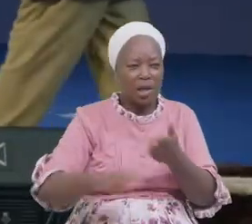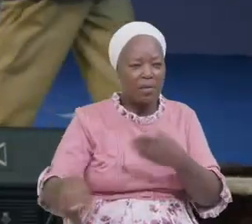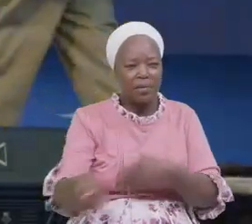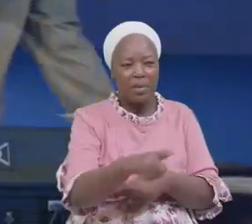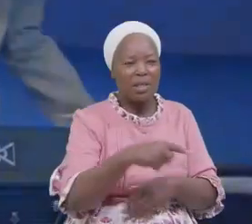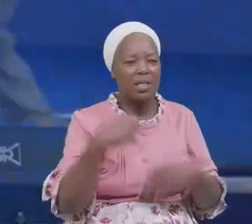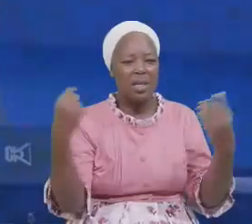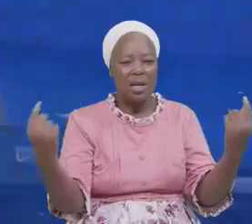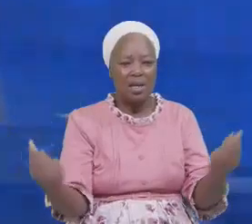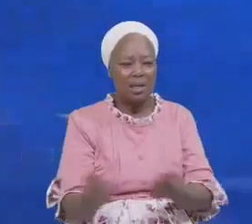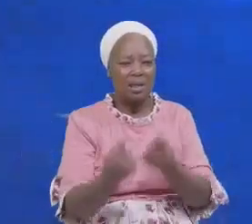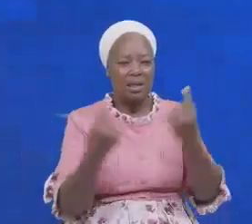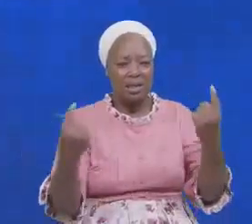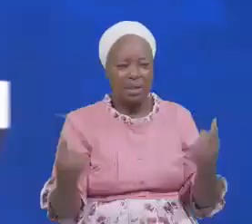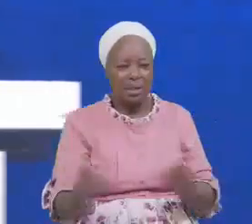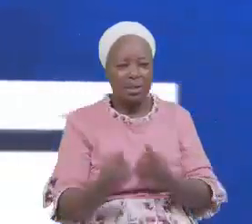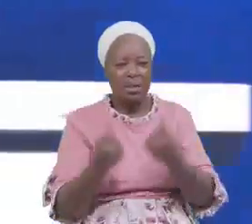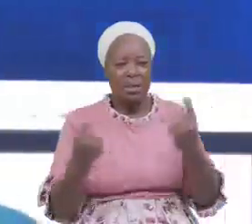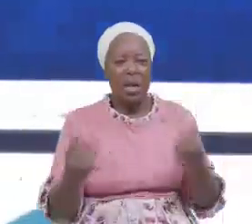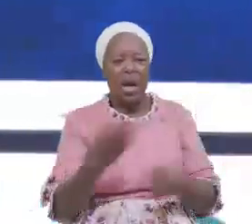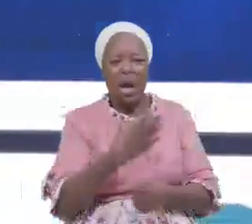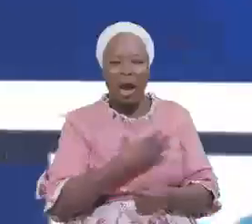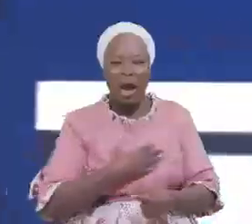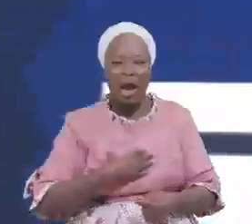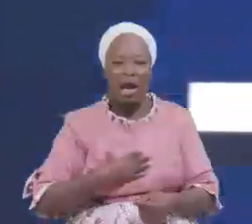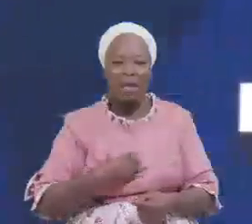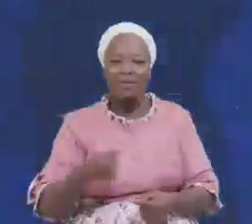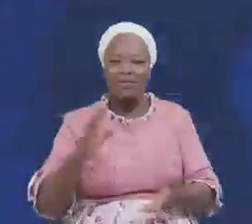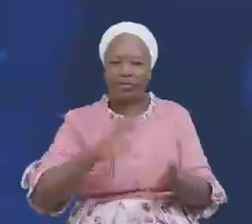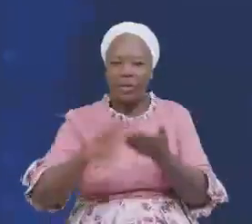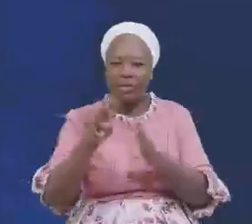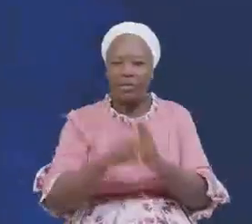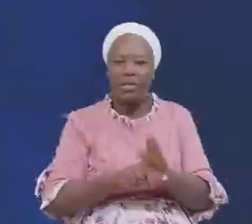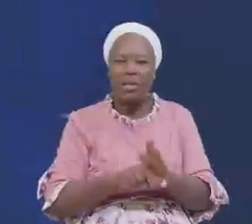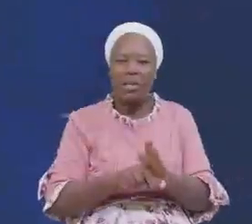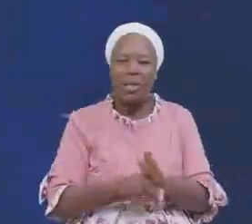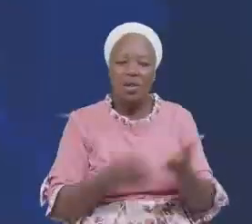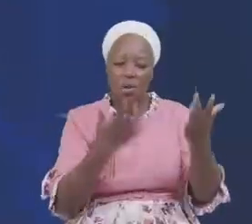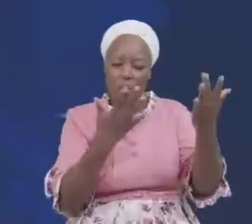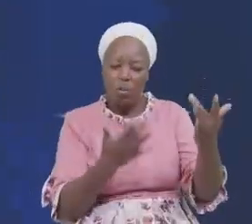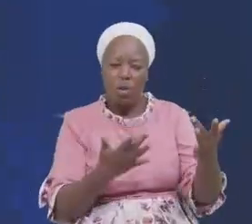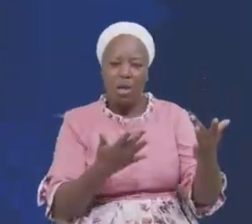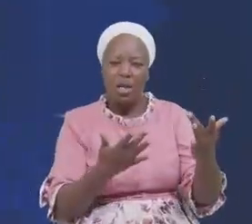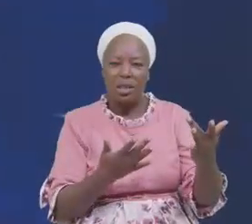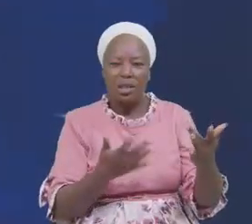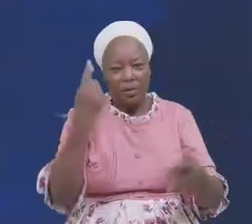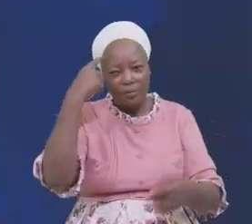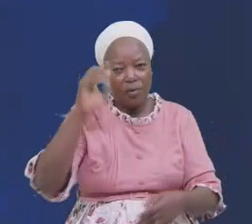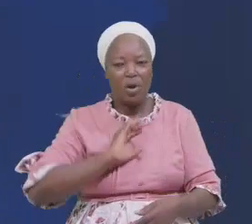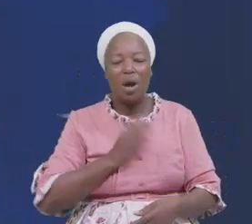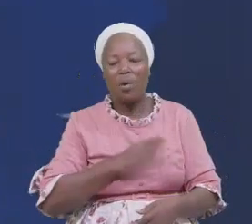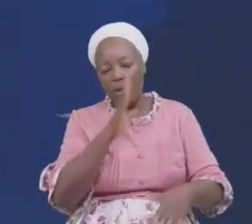sin. Our forgiveness waits for our humility.